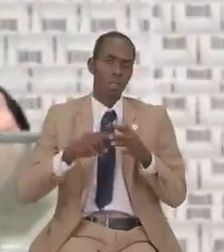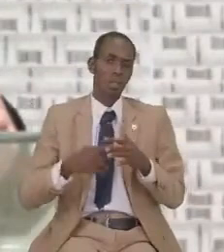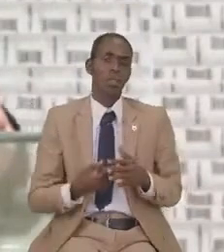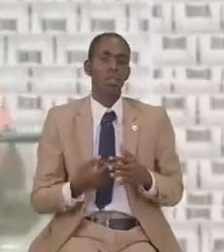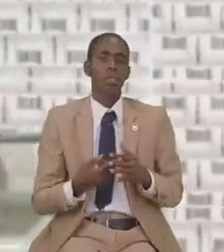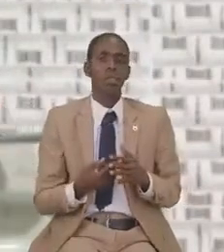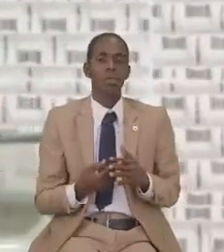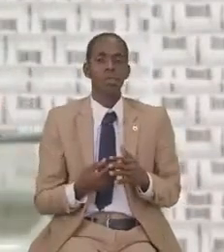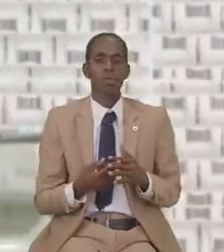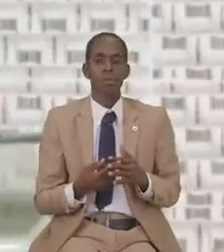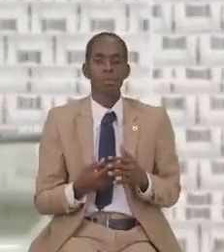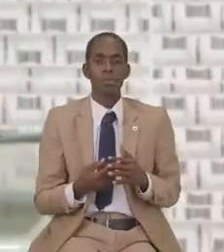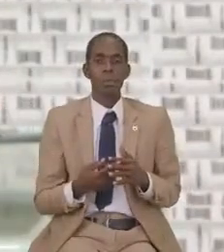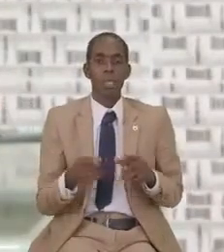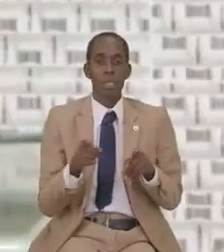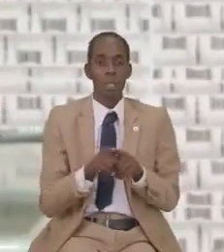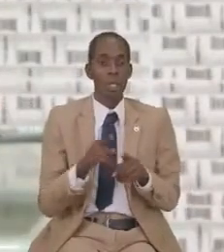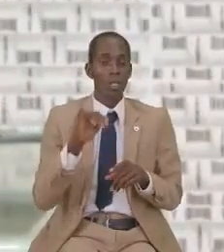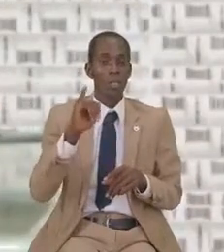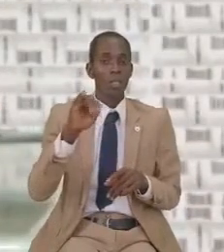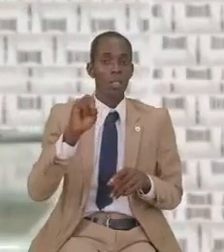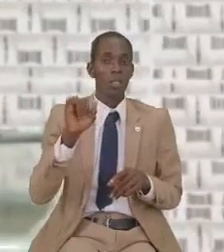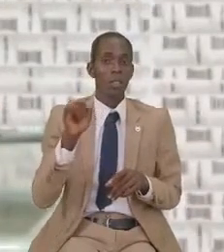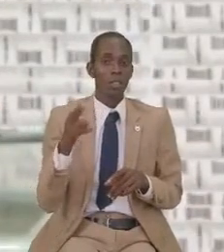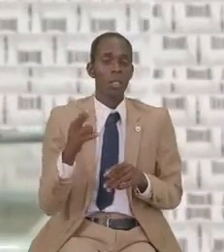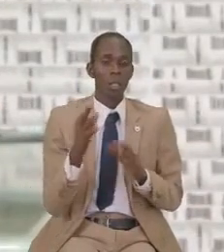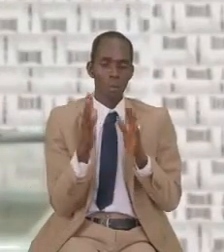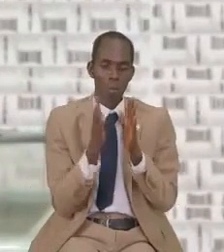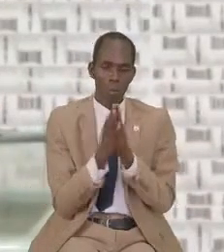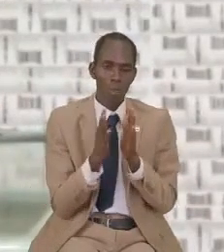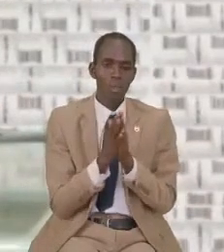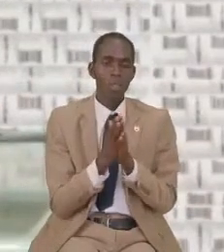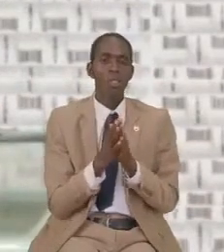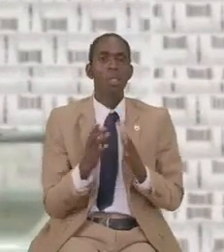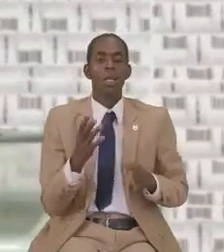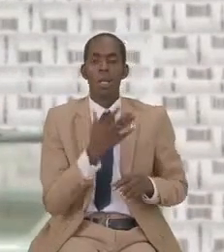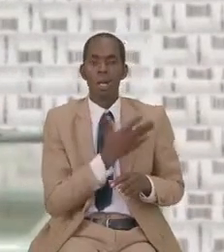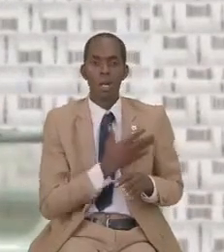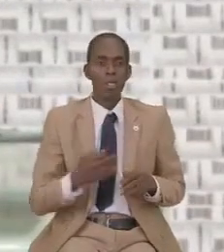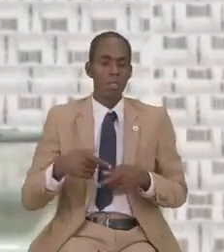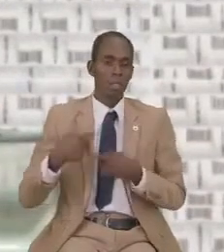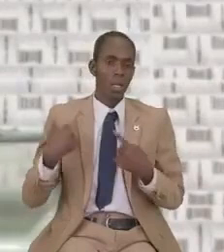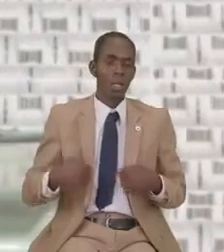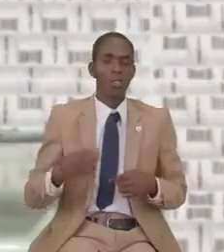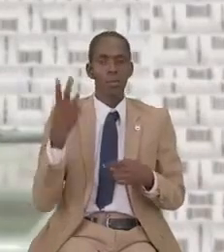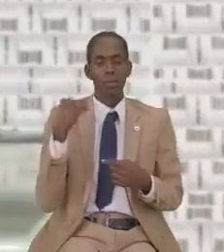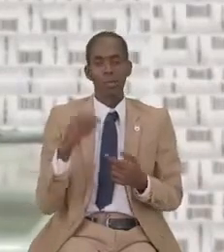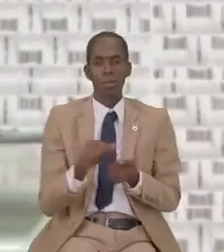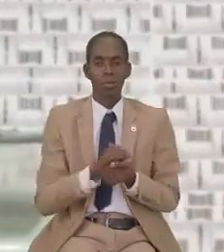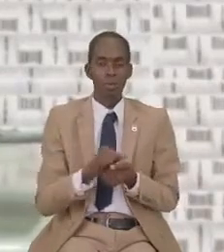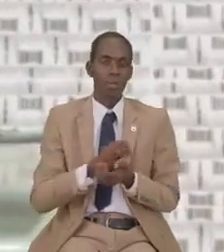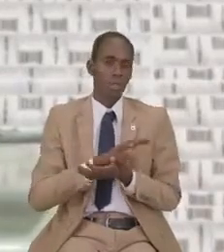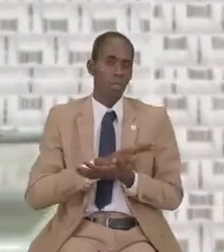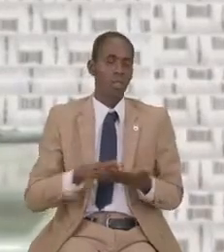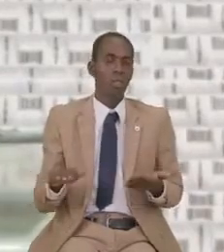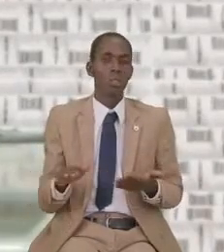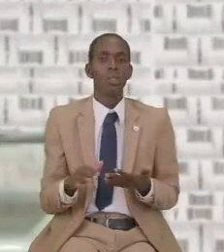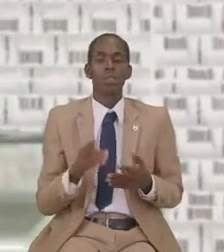he prayed and his heart, his sin was purged. Call